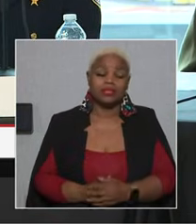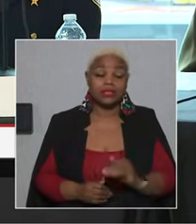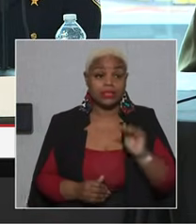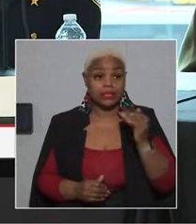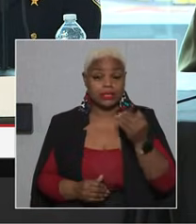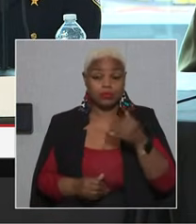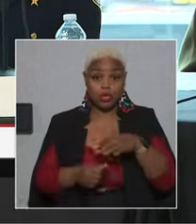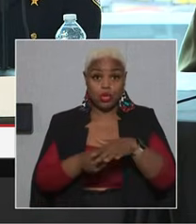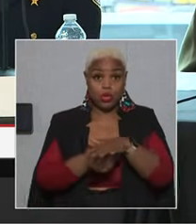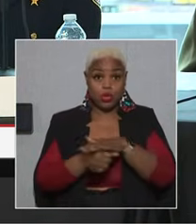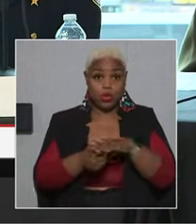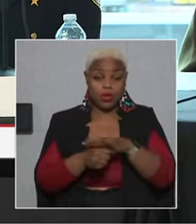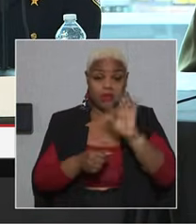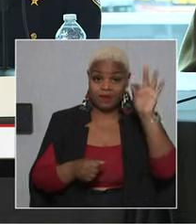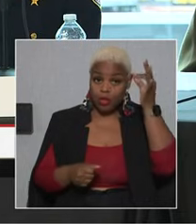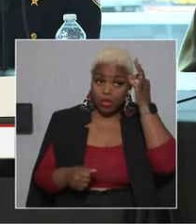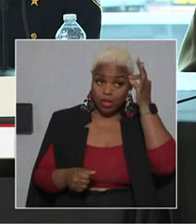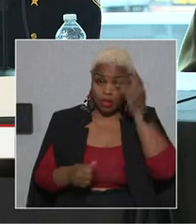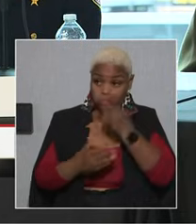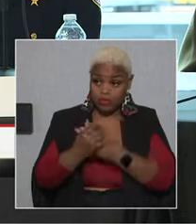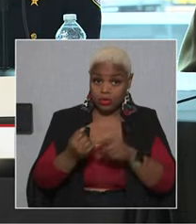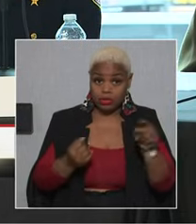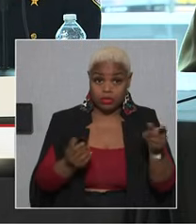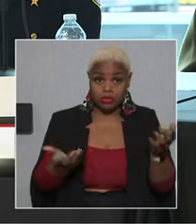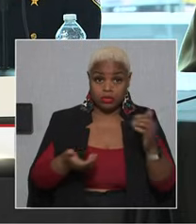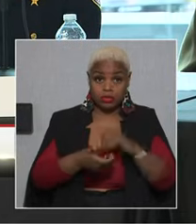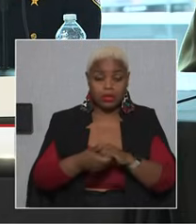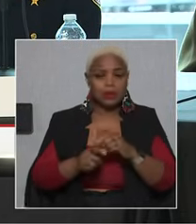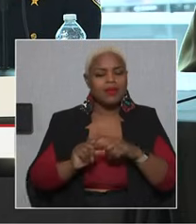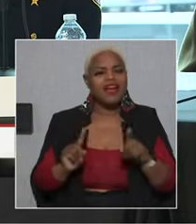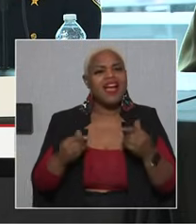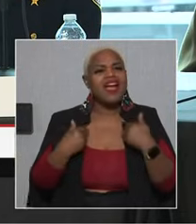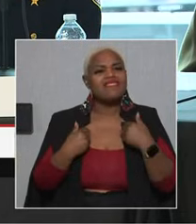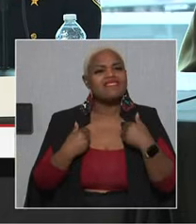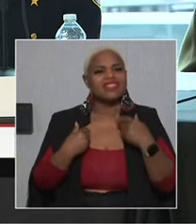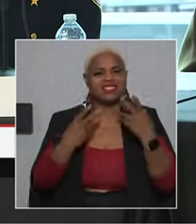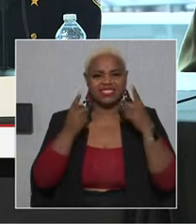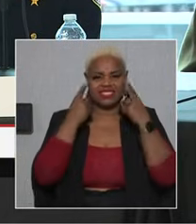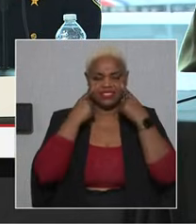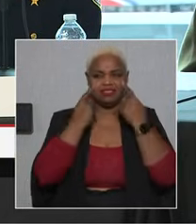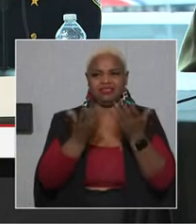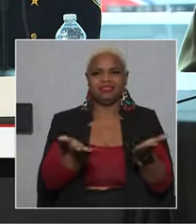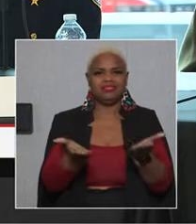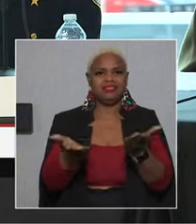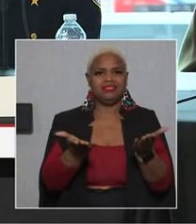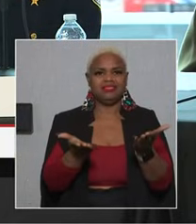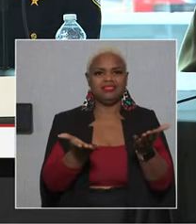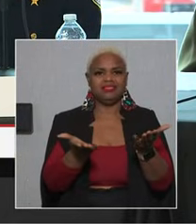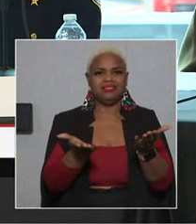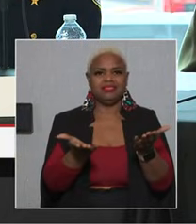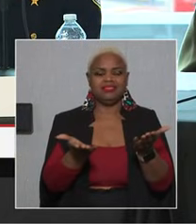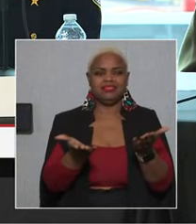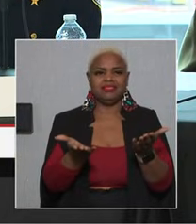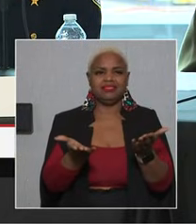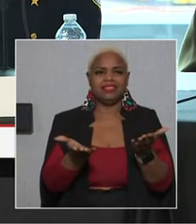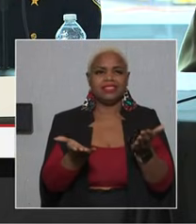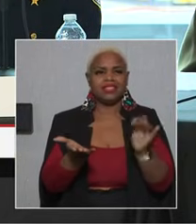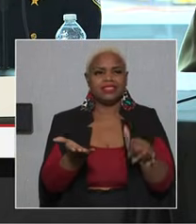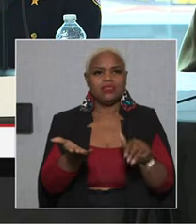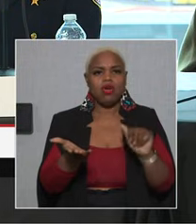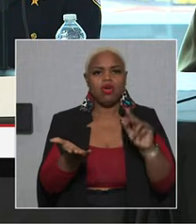but with my 4 eyes, I can see that the relationship has changed from August 11th on.